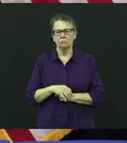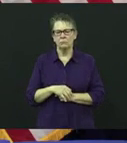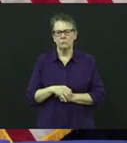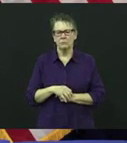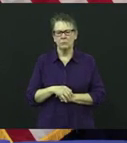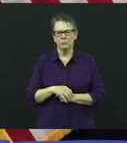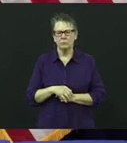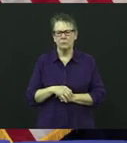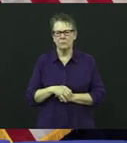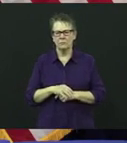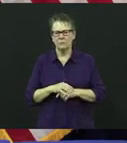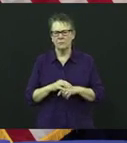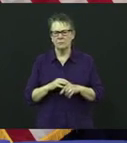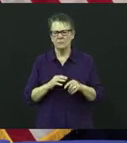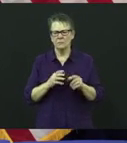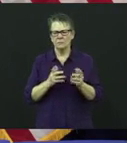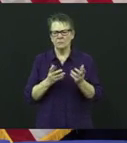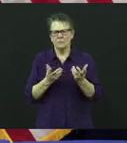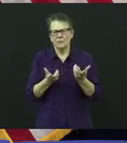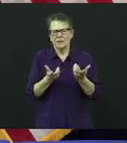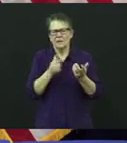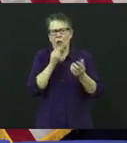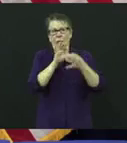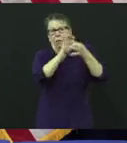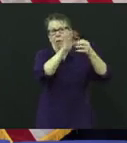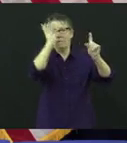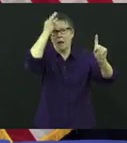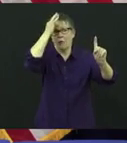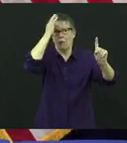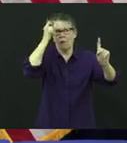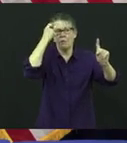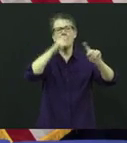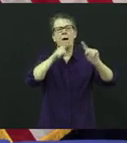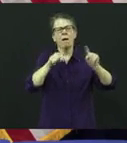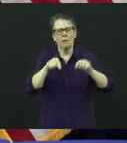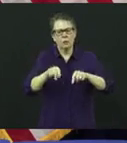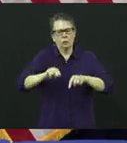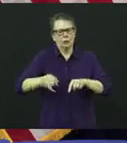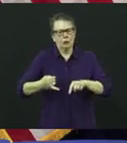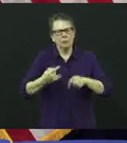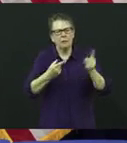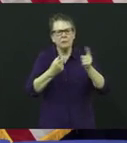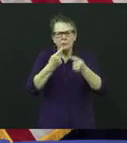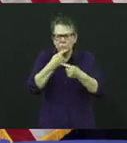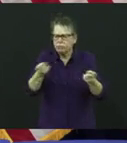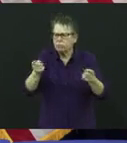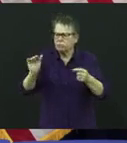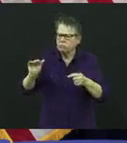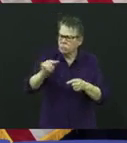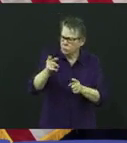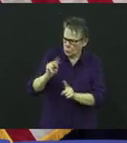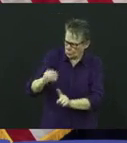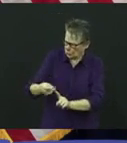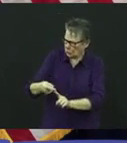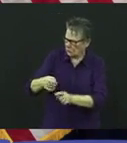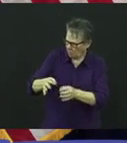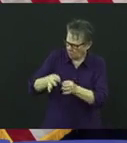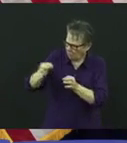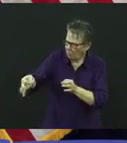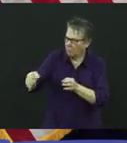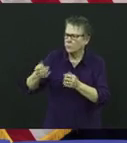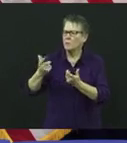and hears me saying that. It's a 501c3, but I want to give a shout out to the First Lady and everybody, both the Board of Directors as well